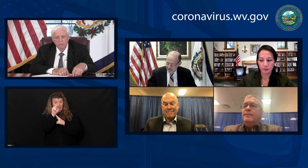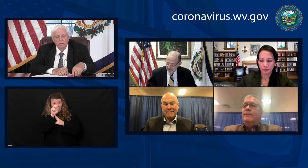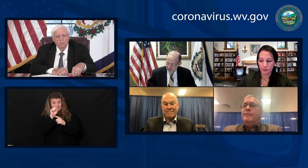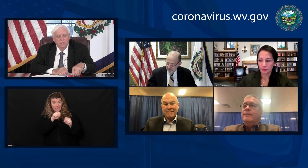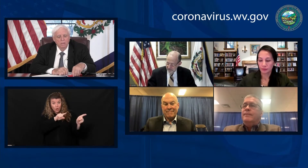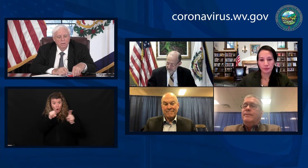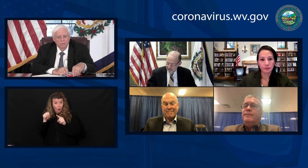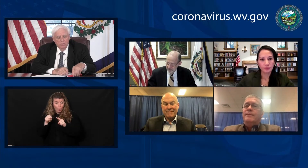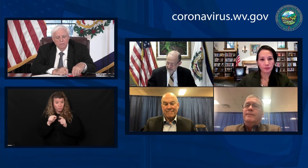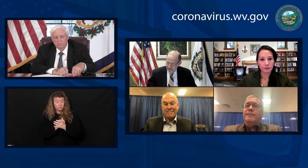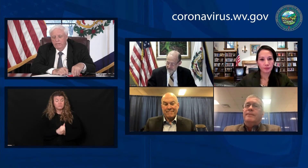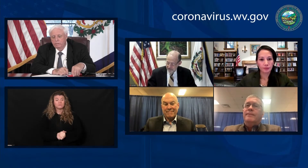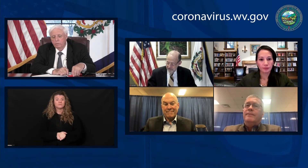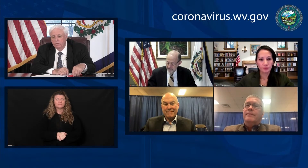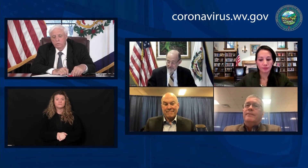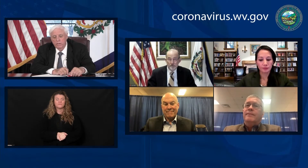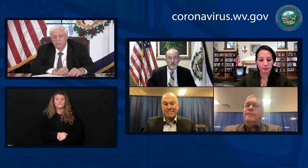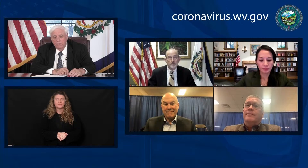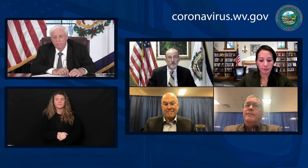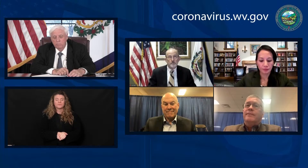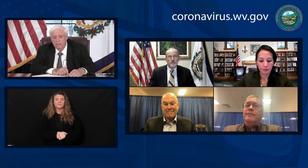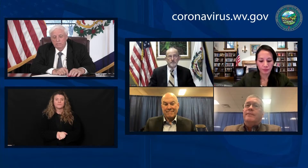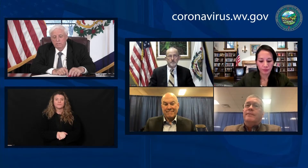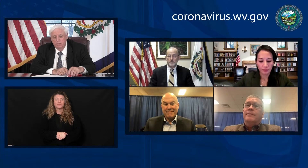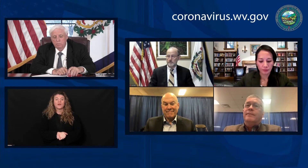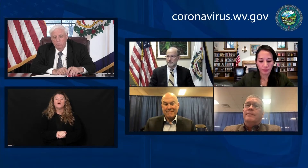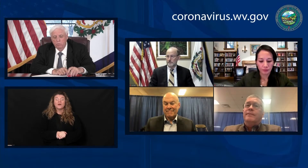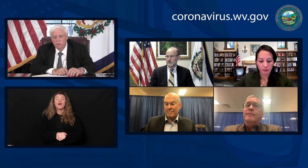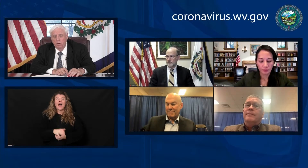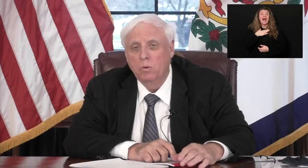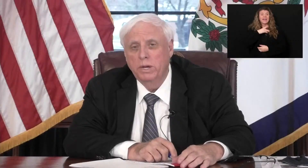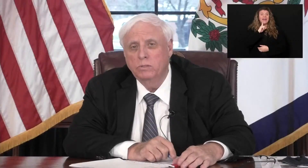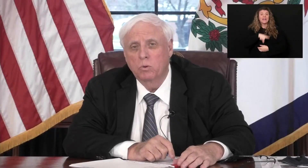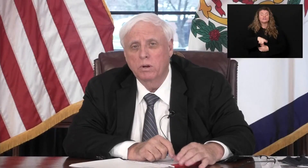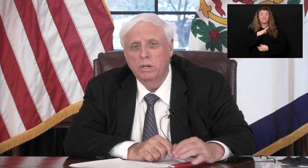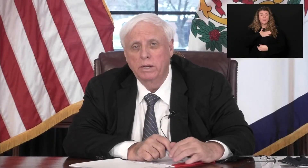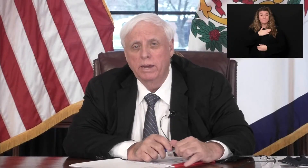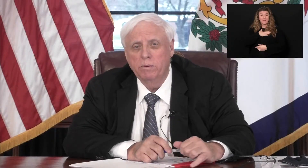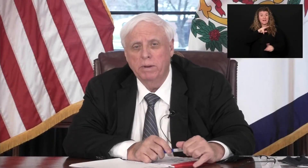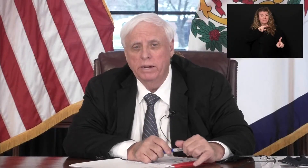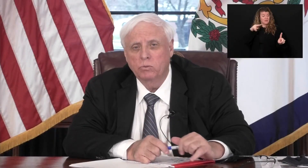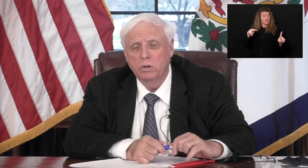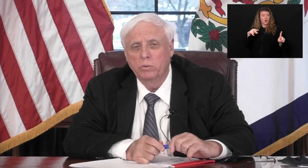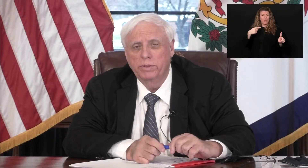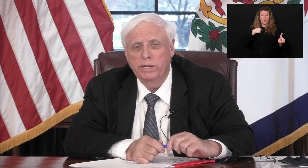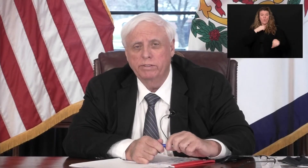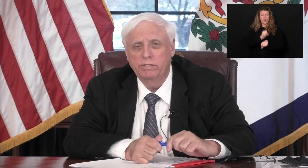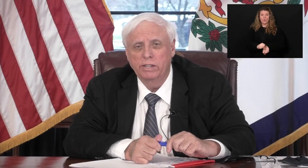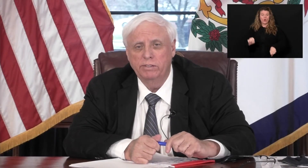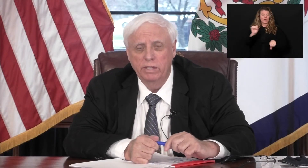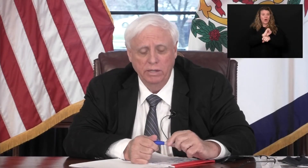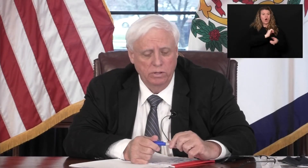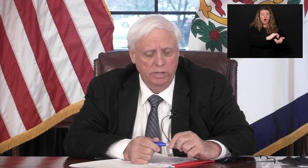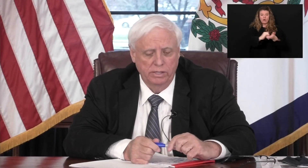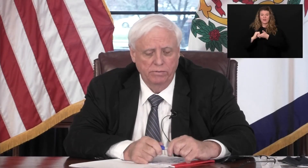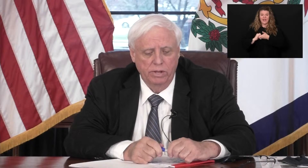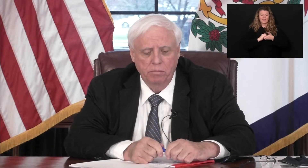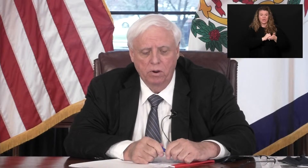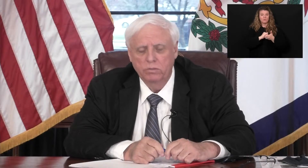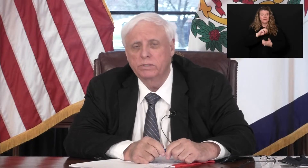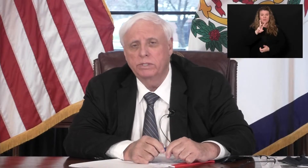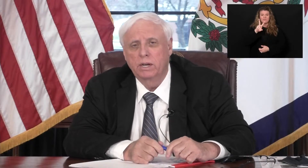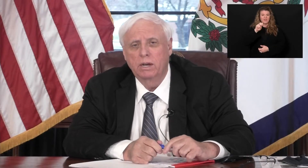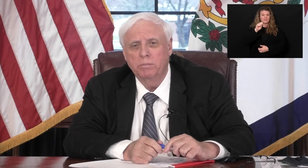you. Let me answer it real quick. From my standpoint, we're always working. Everybody's working with the SSAC. I think they've